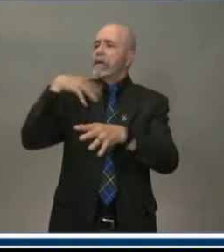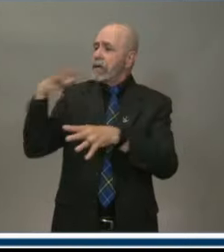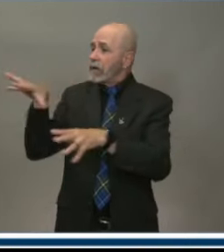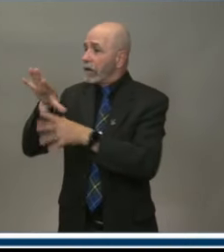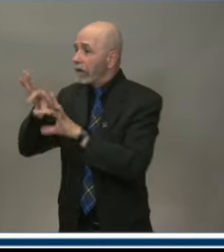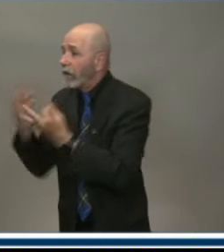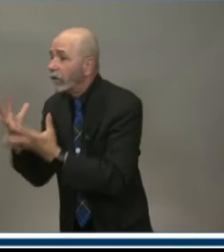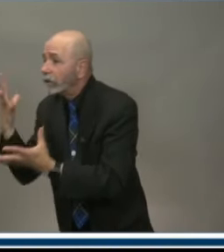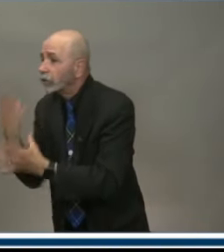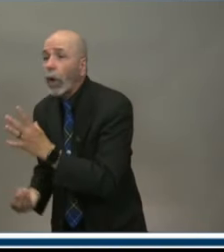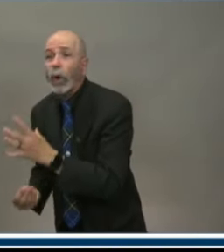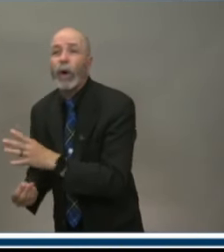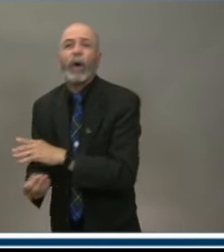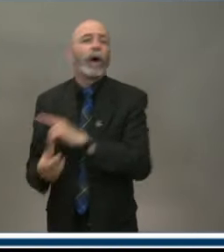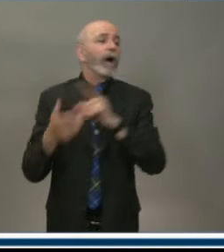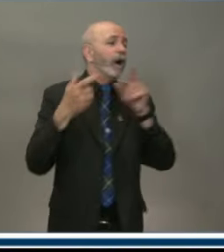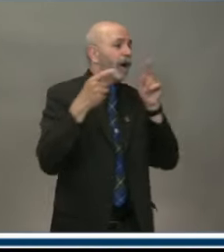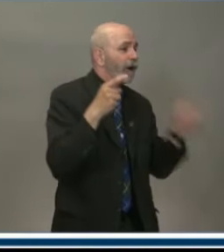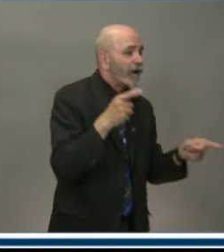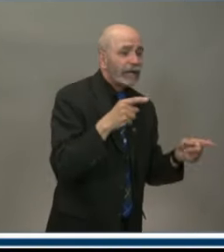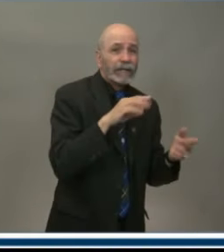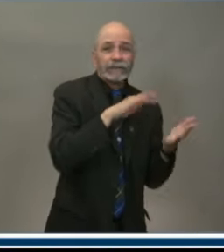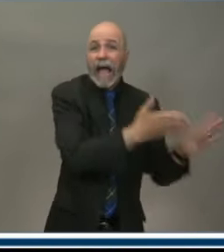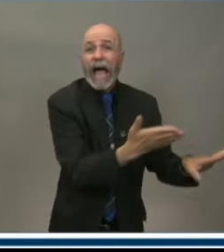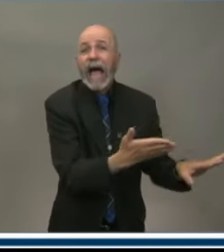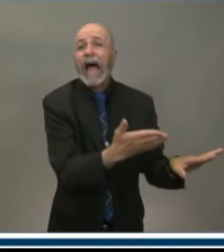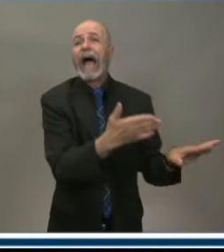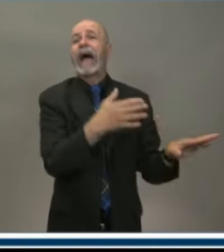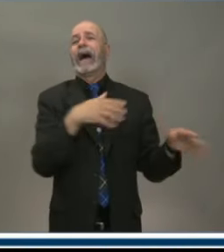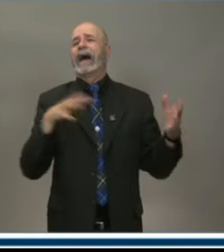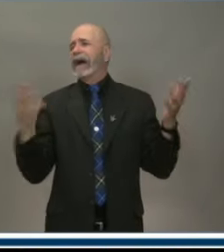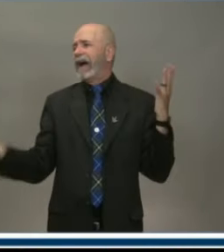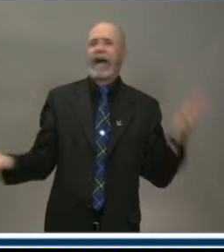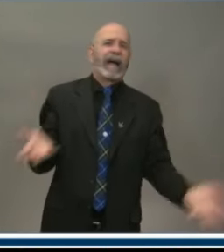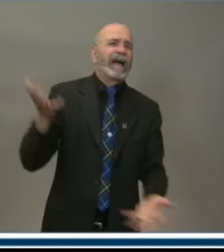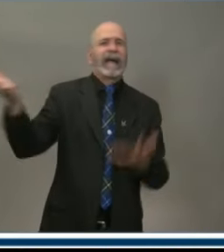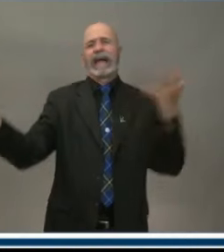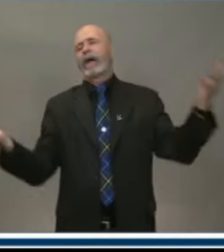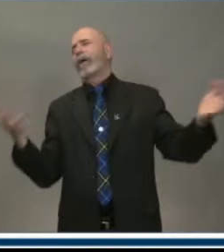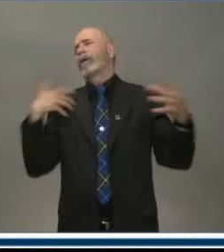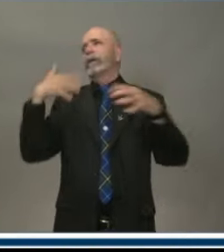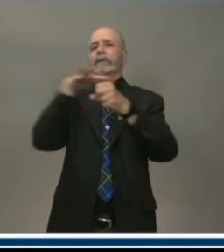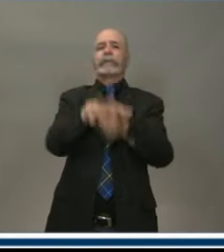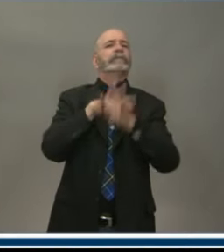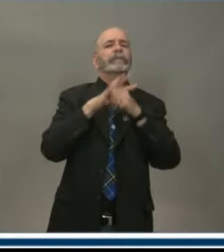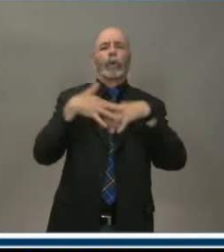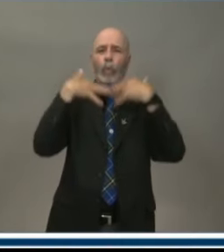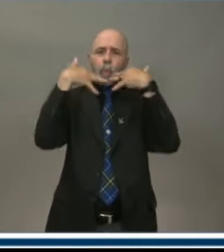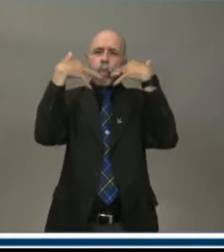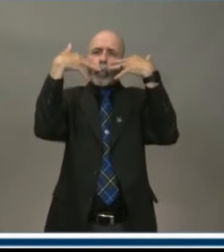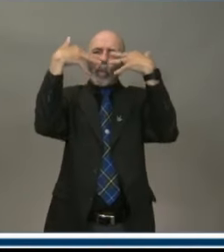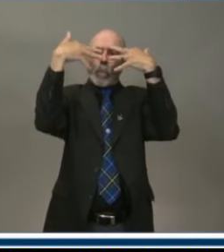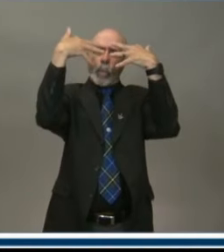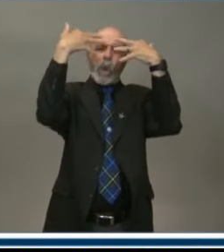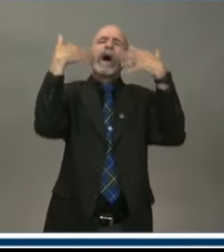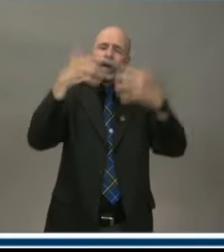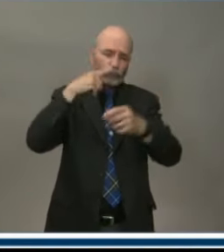continued deaths of long-term care facility residents weighs heavily on me, as I know it does on